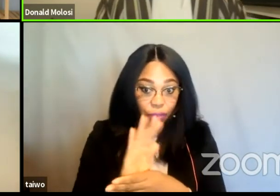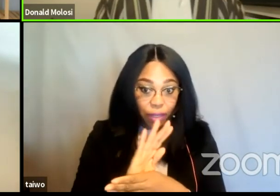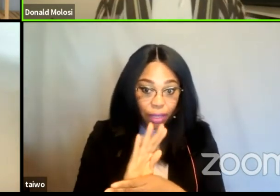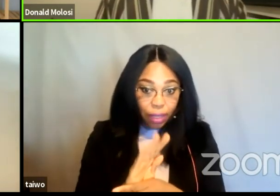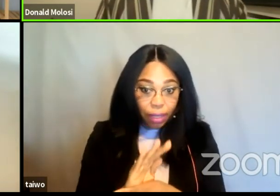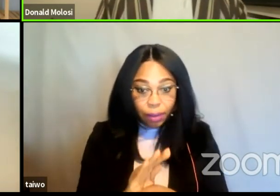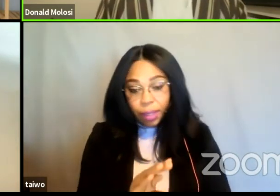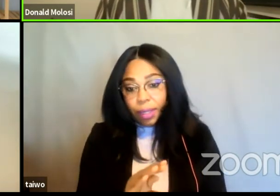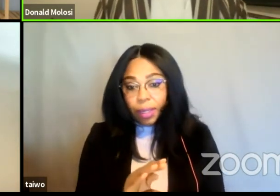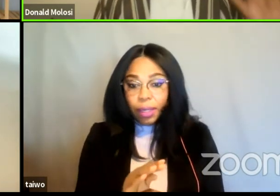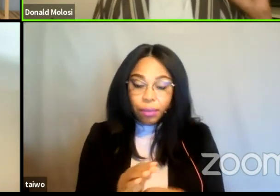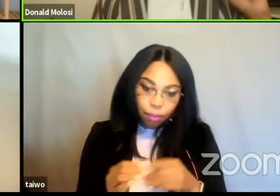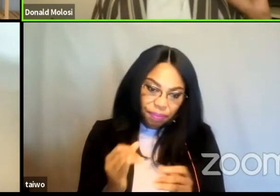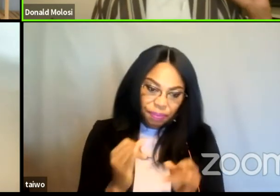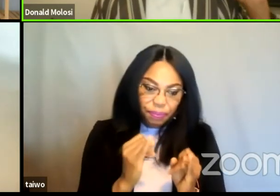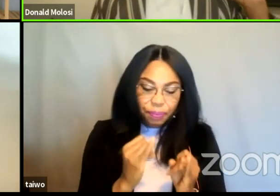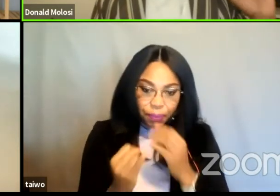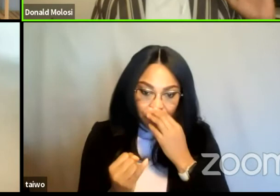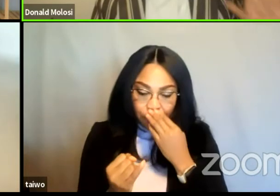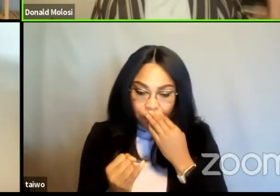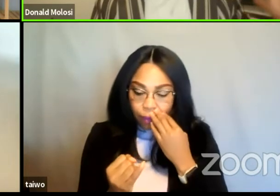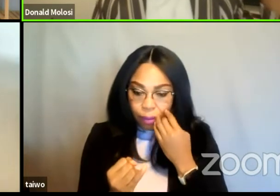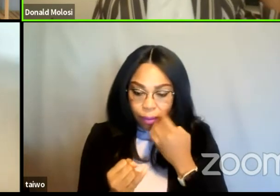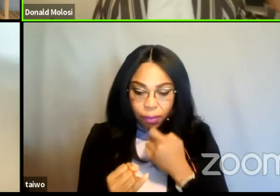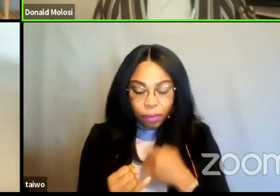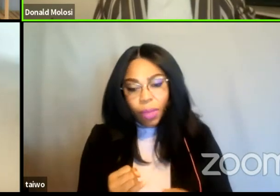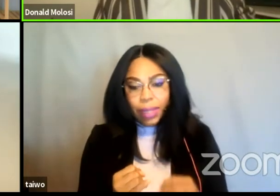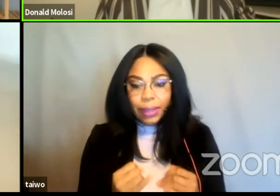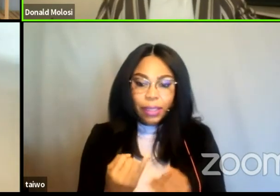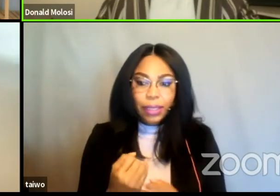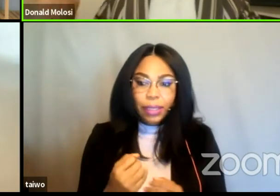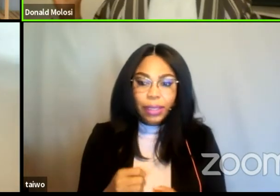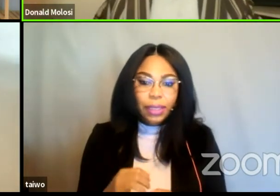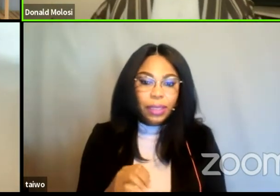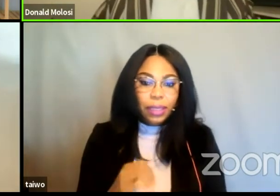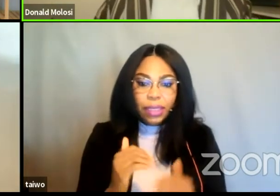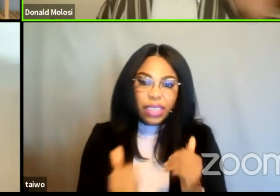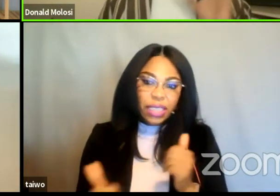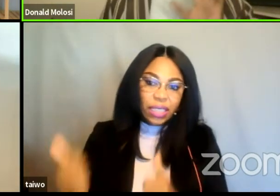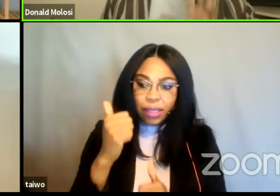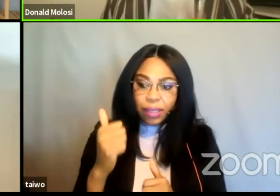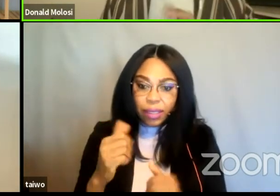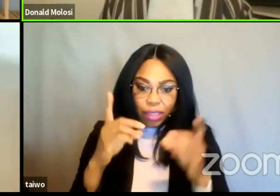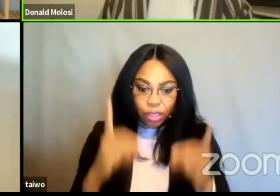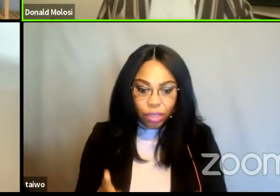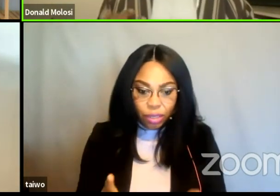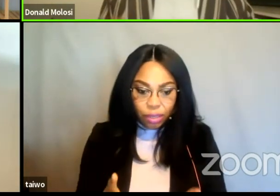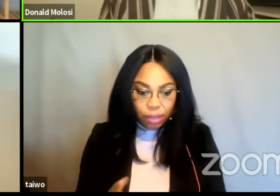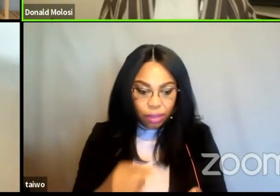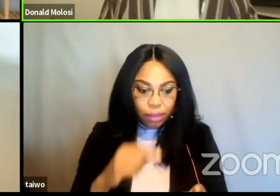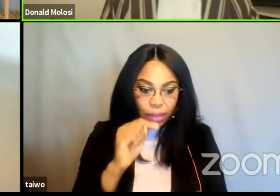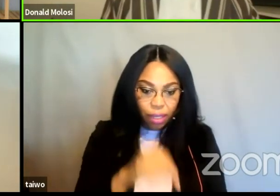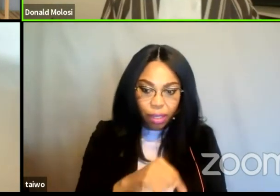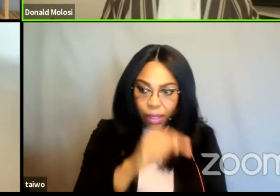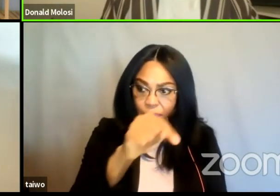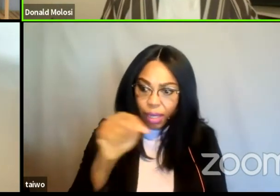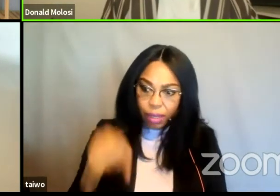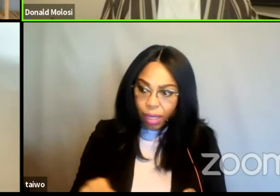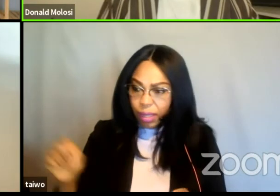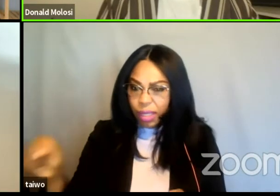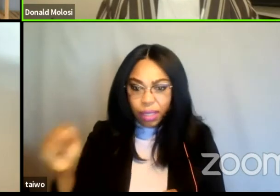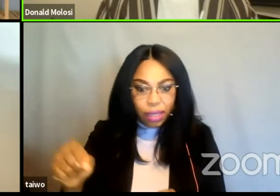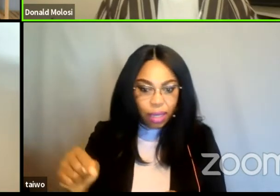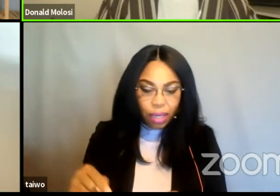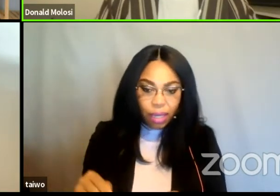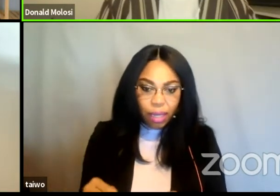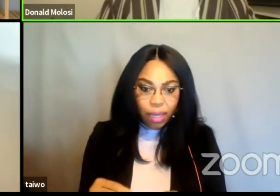there are silos, you know, of the executive decisions I made here, and then this one here, and then the producers here. And the way